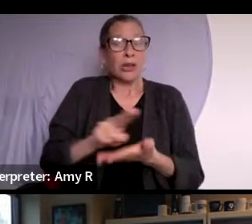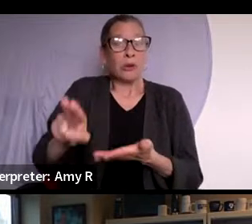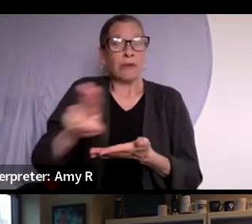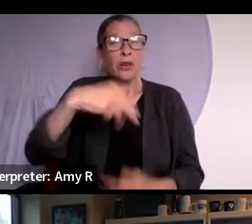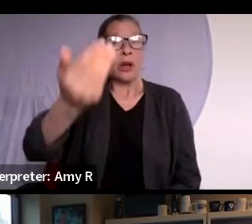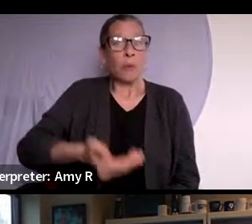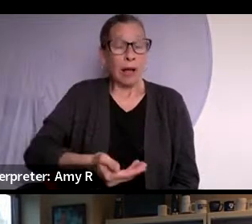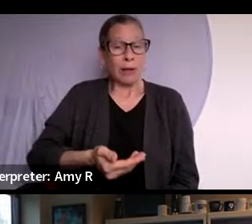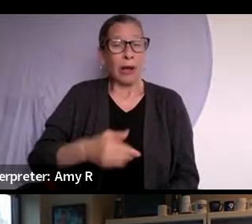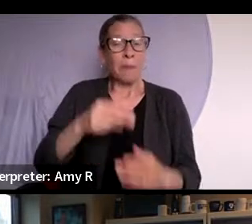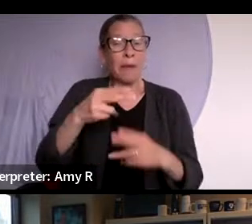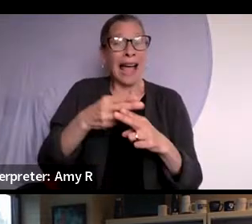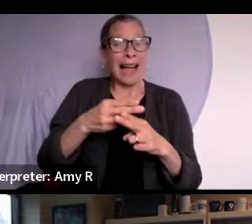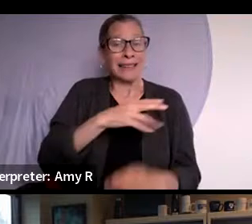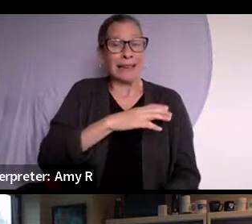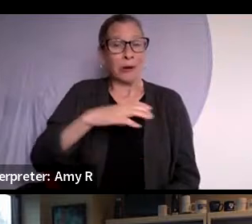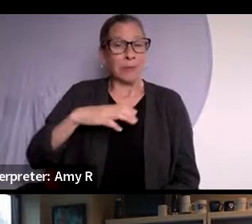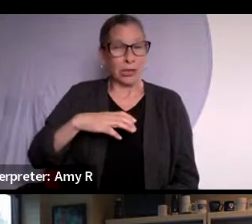Acting Commissioner.